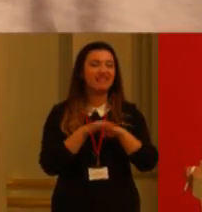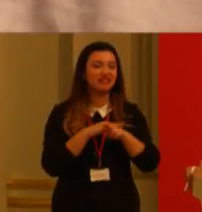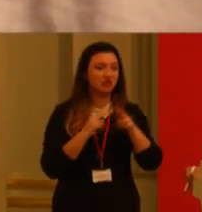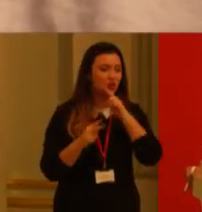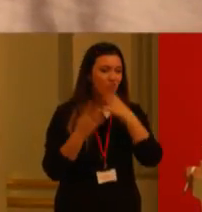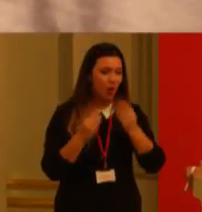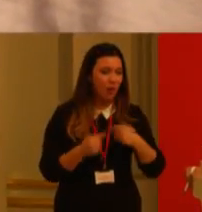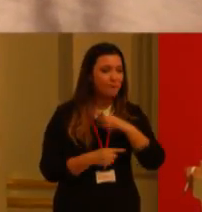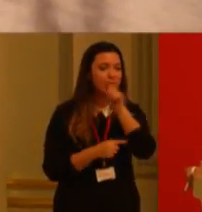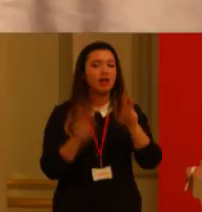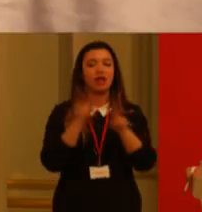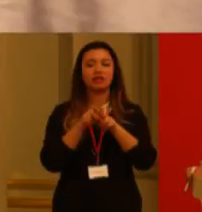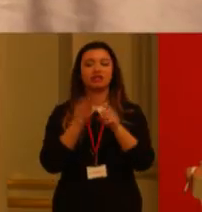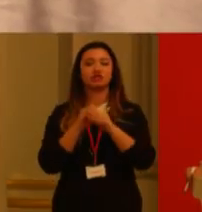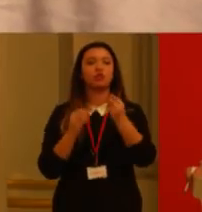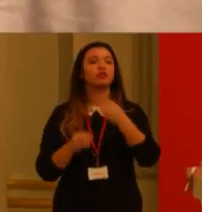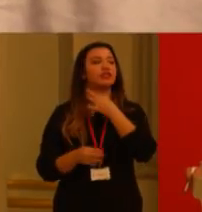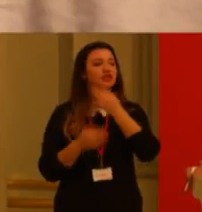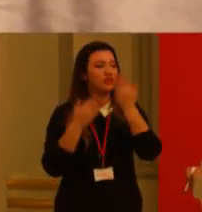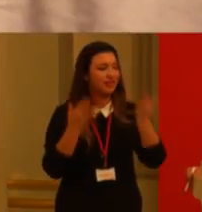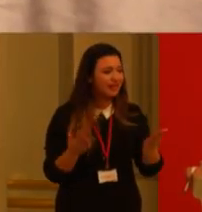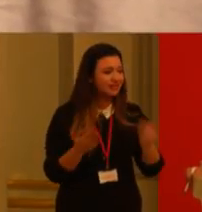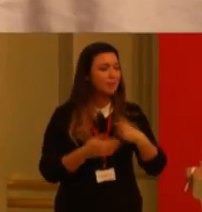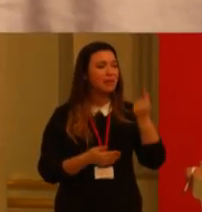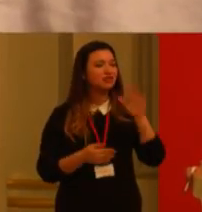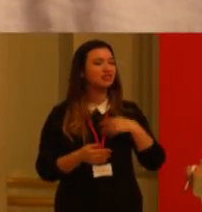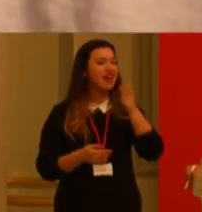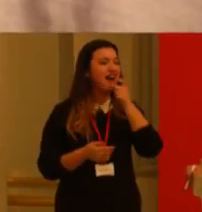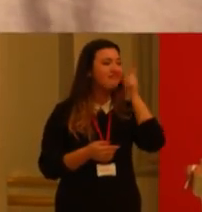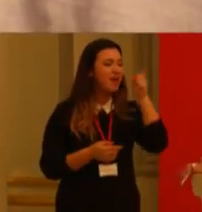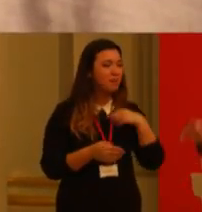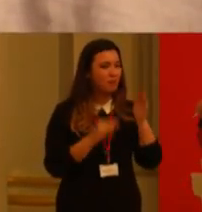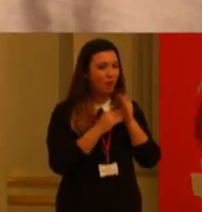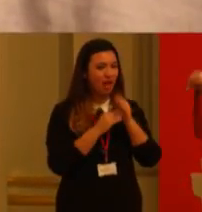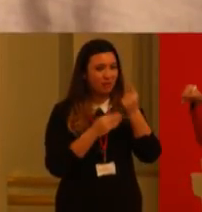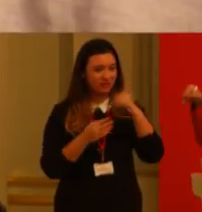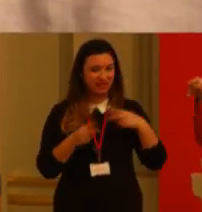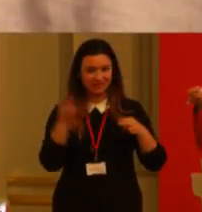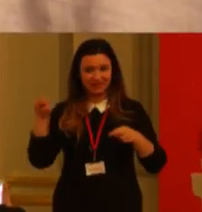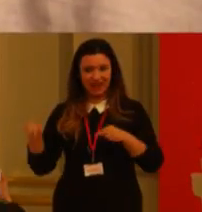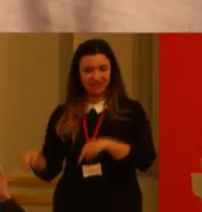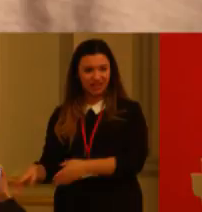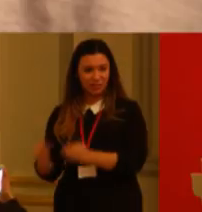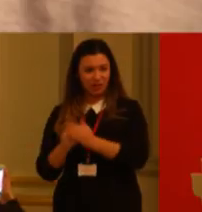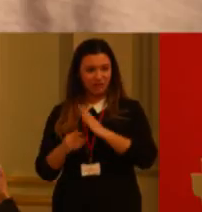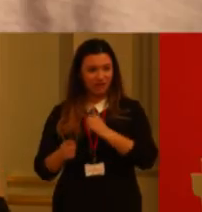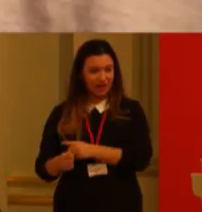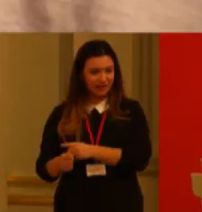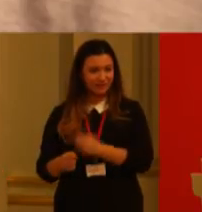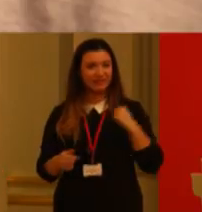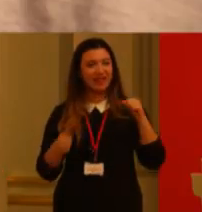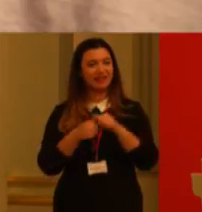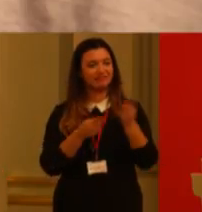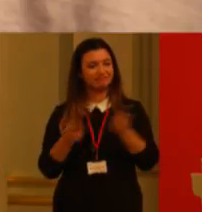extremely interesting ideas have been presented. We are drawing to a close and we would like to thank you very much for your participation. We will now proceed